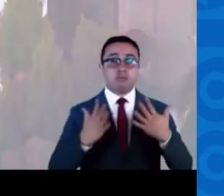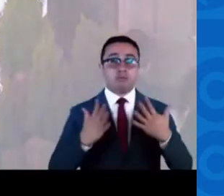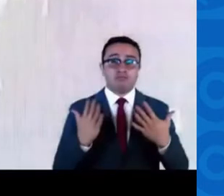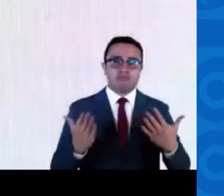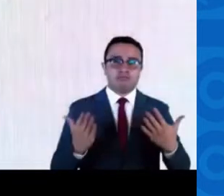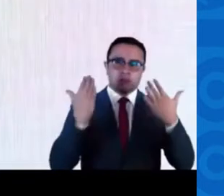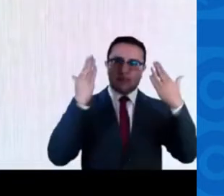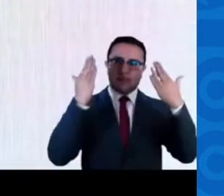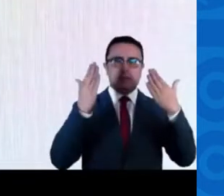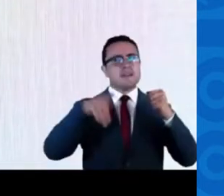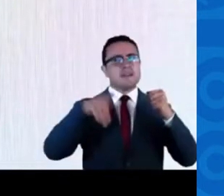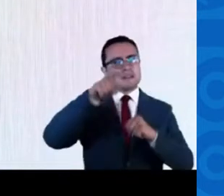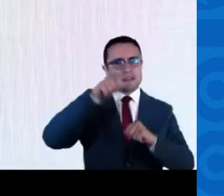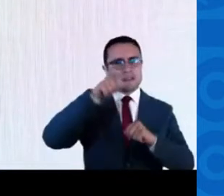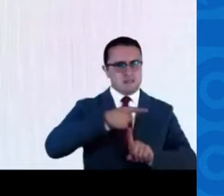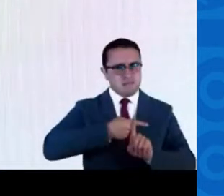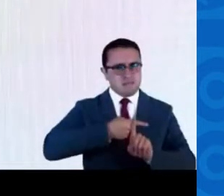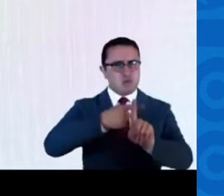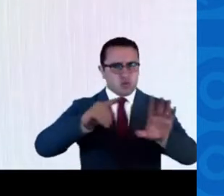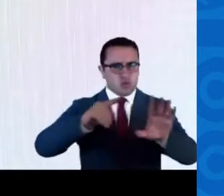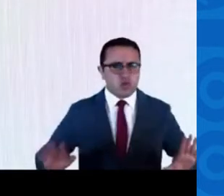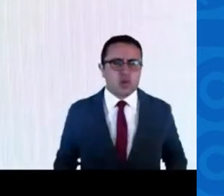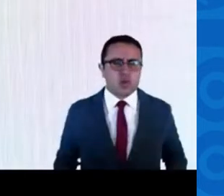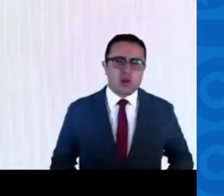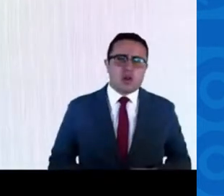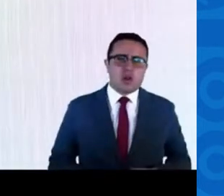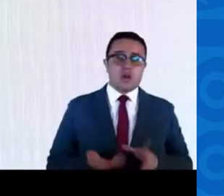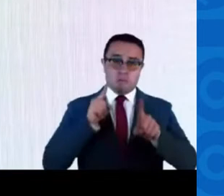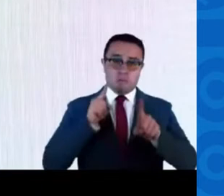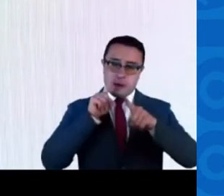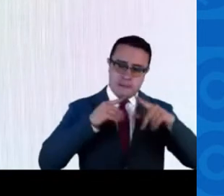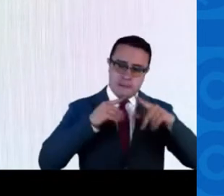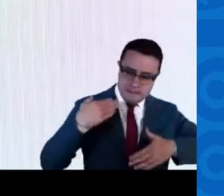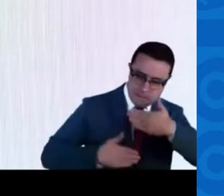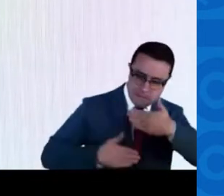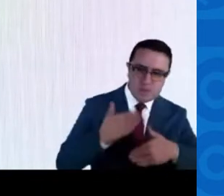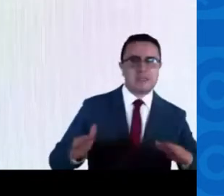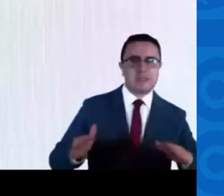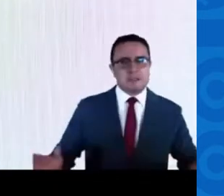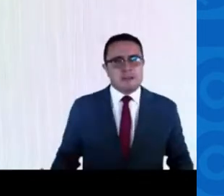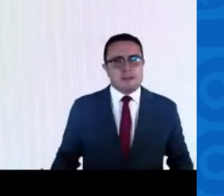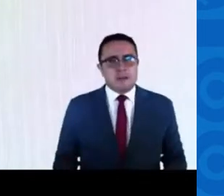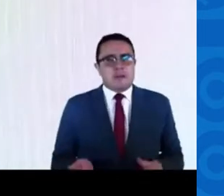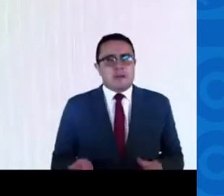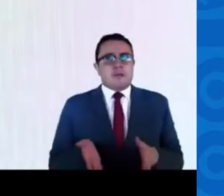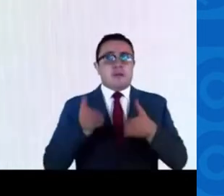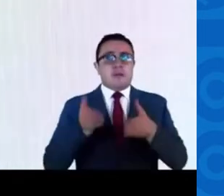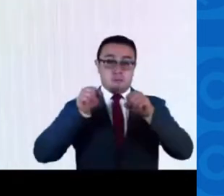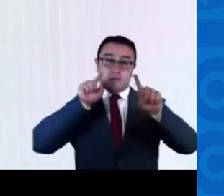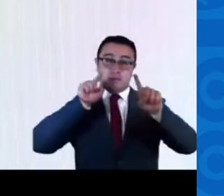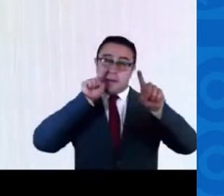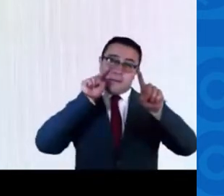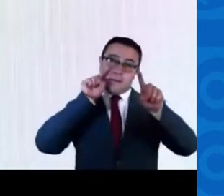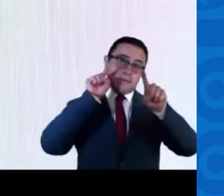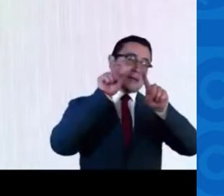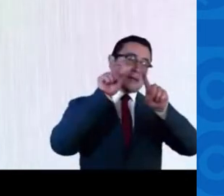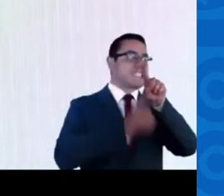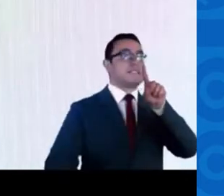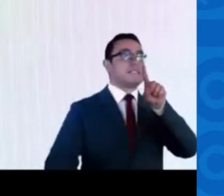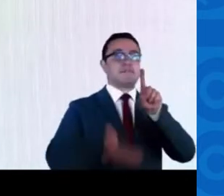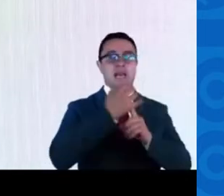already been identified and that have yielded results and that need to be expanded to accelerate